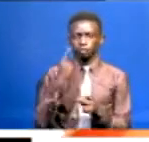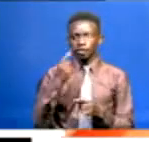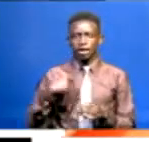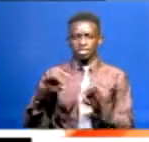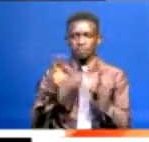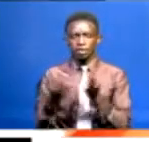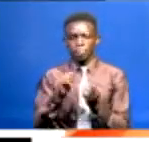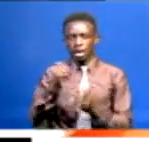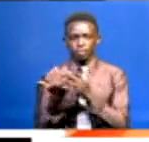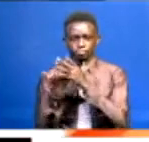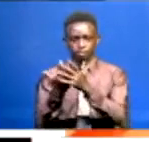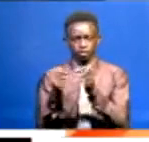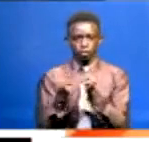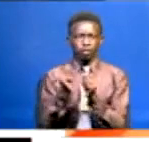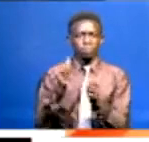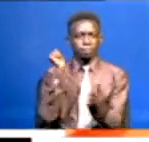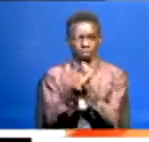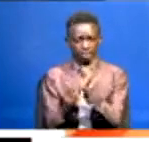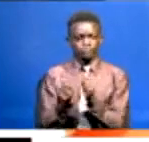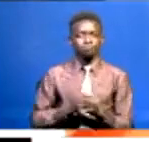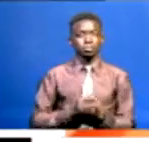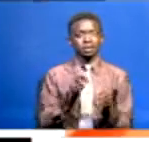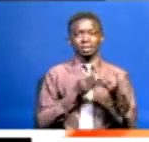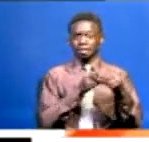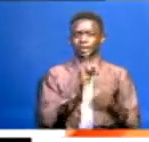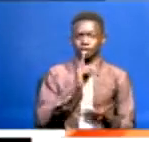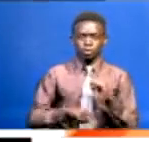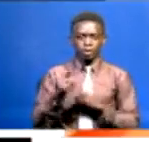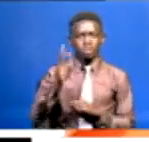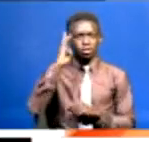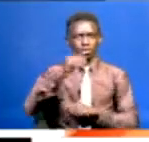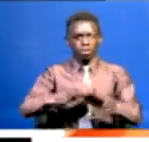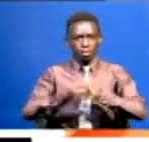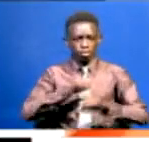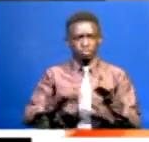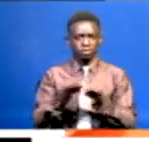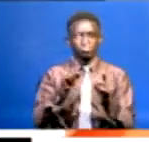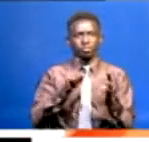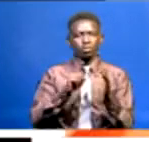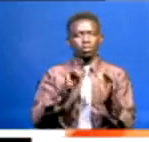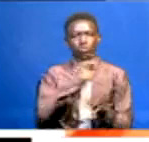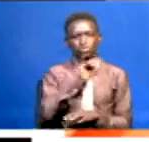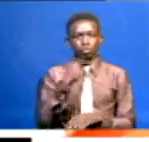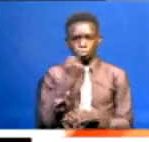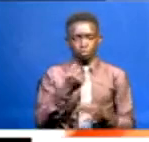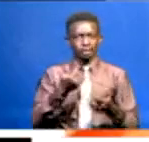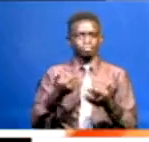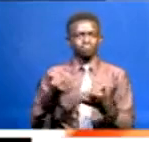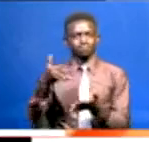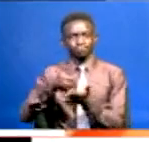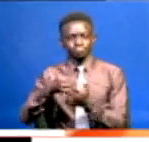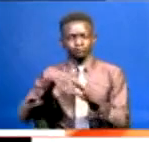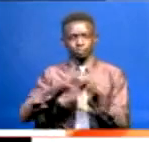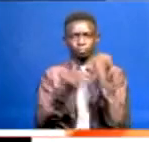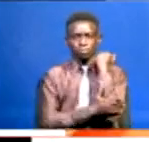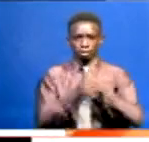and punished. The leaders say that this move will act as a deterrent to those engaging in banditry activities that have led to the